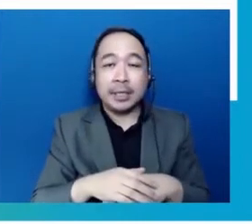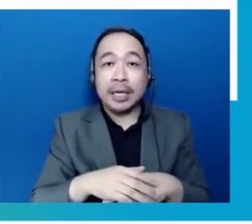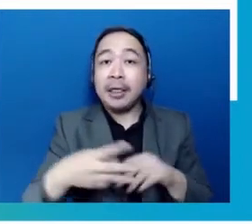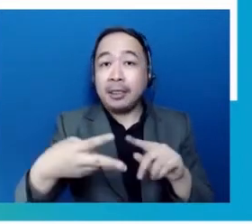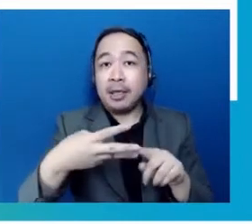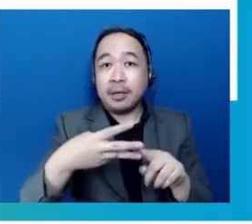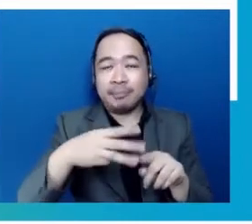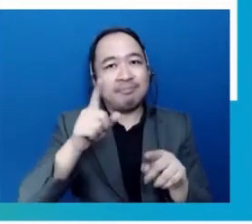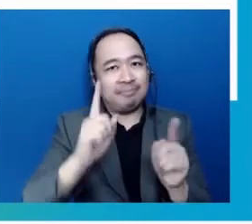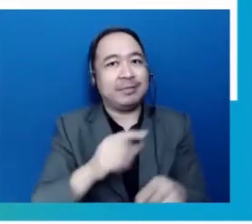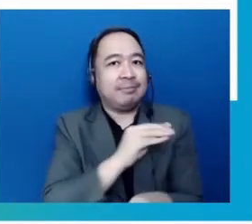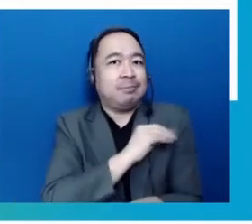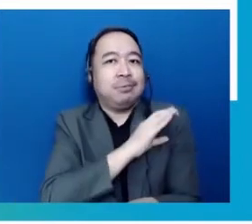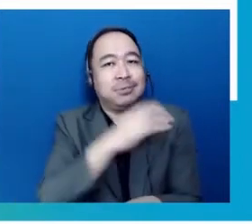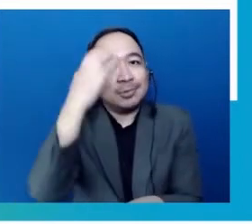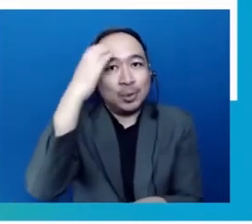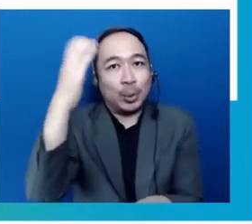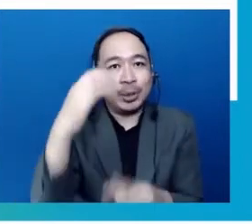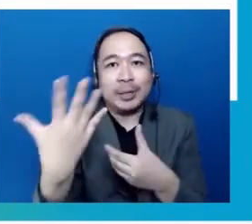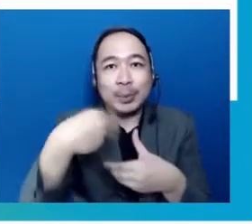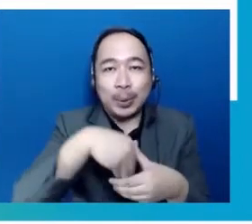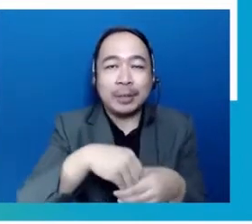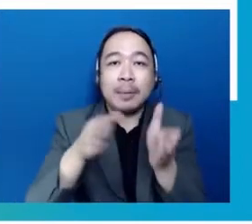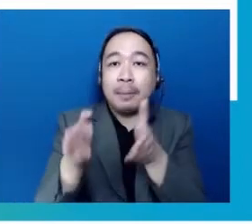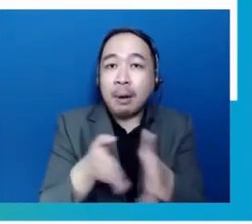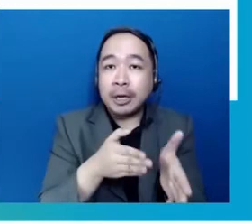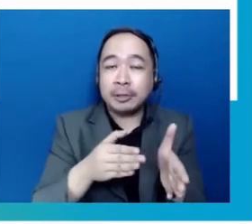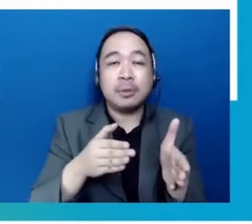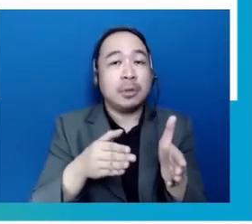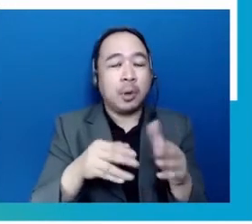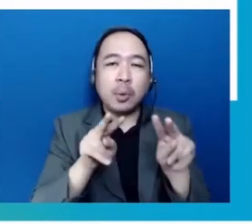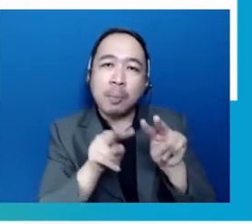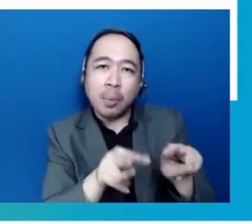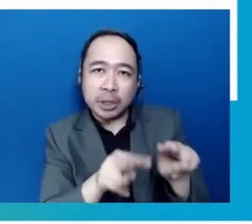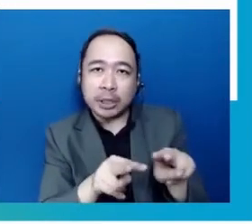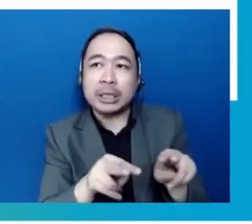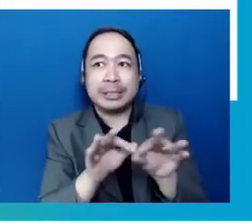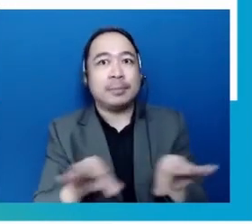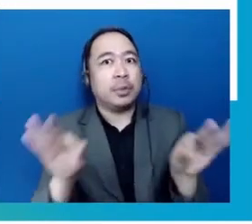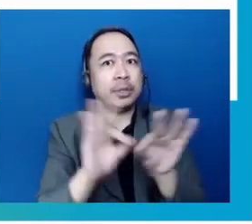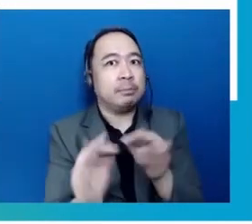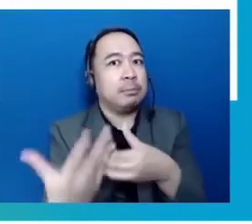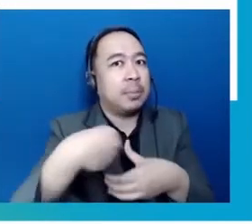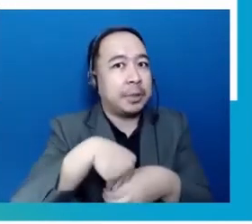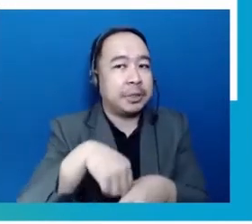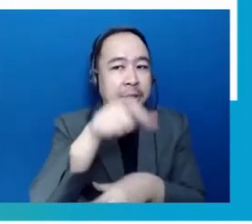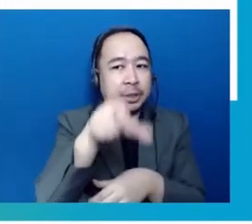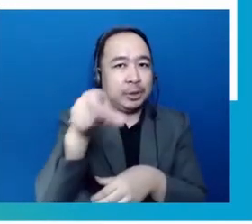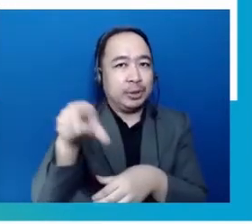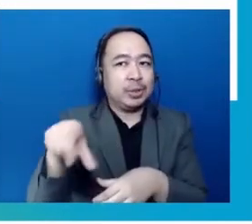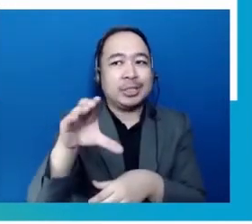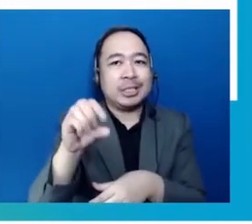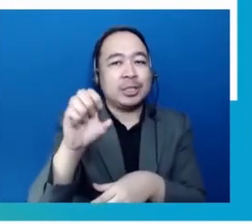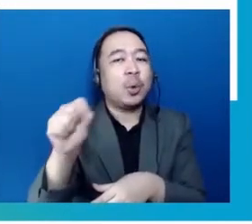including participatory planning, budgeting and monitoring, and the meaningful participation of citizens in